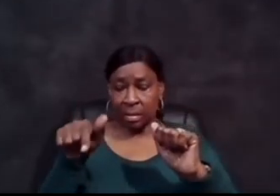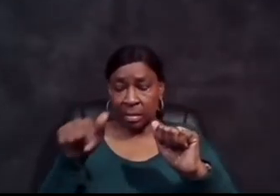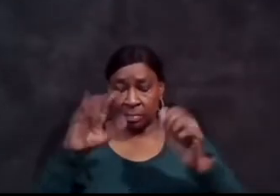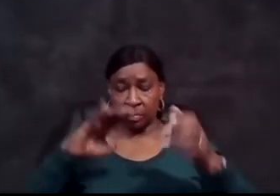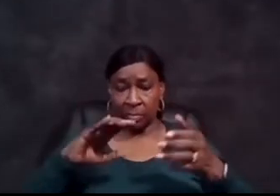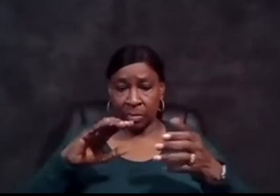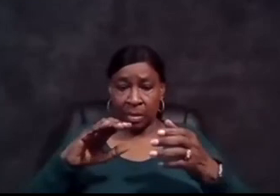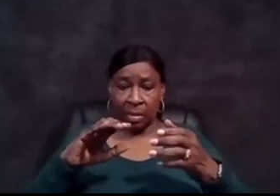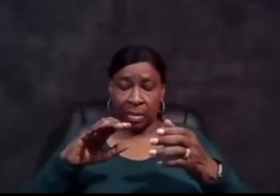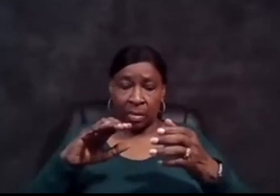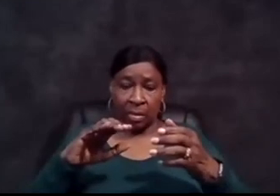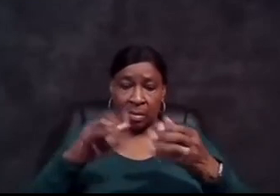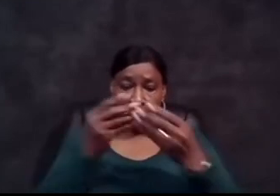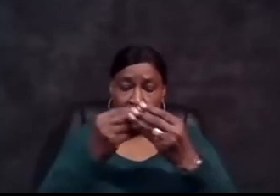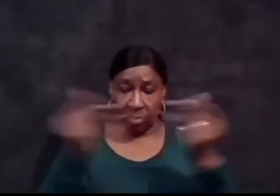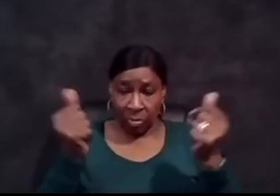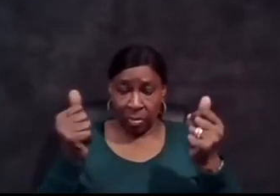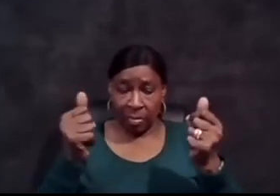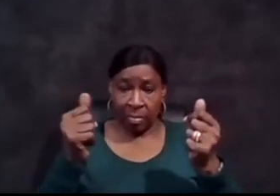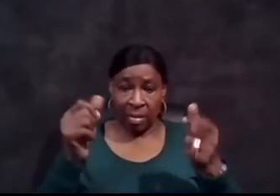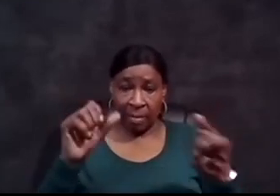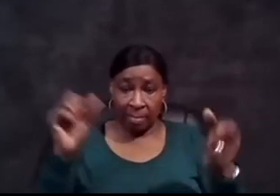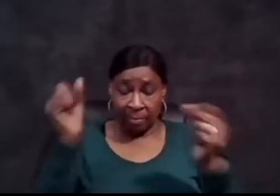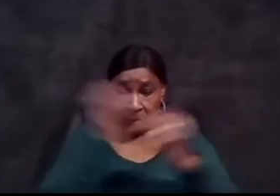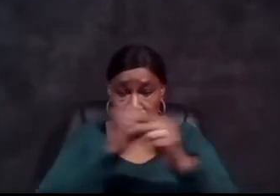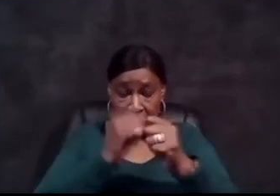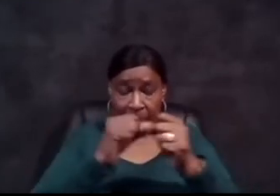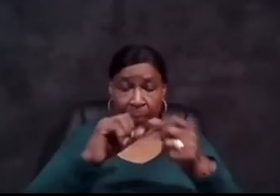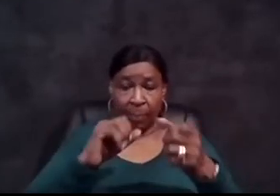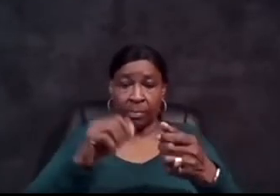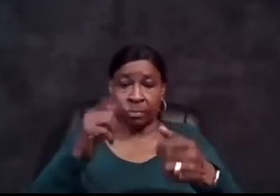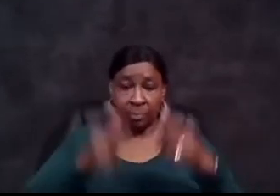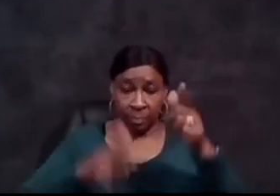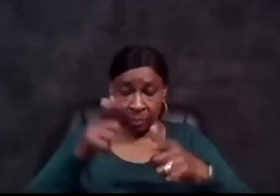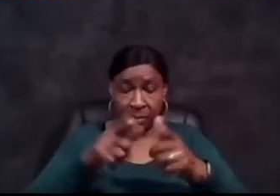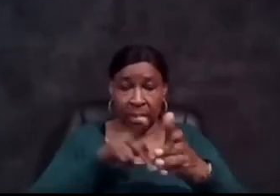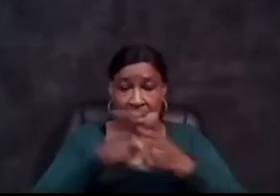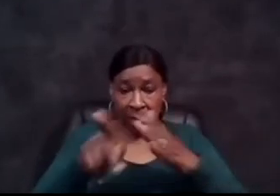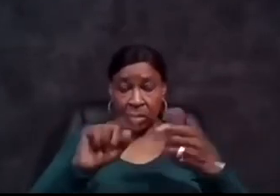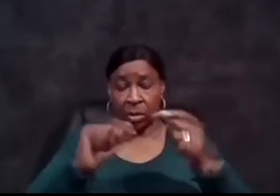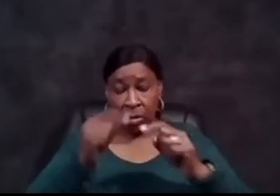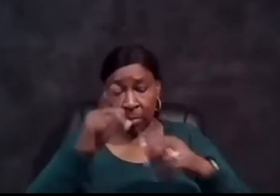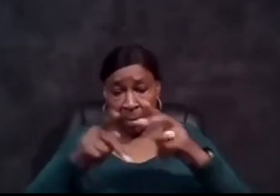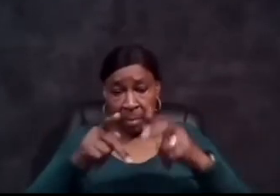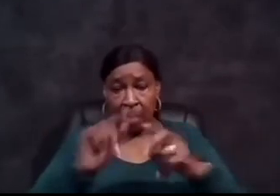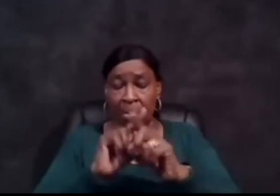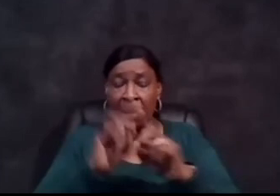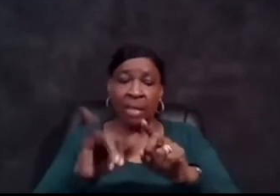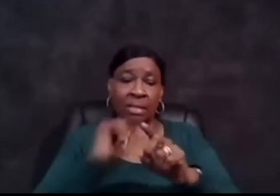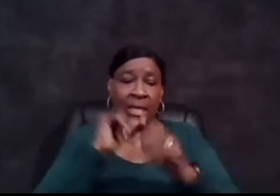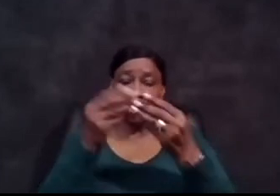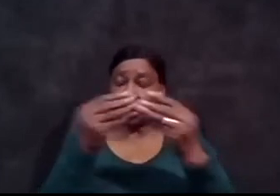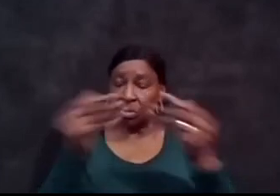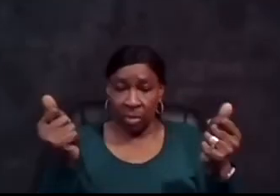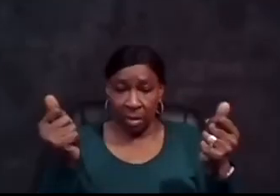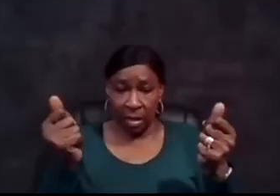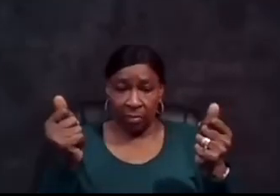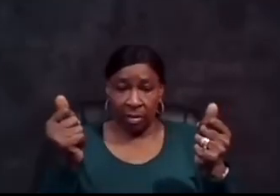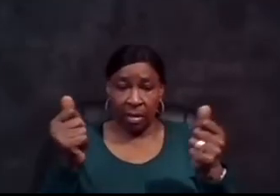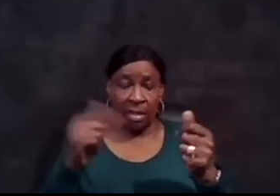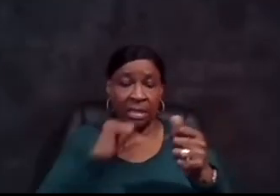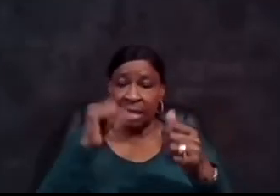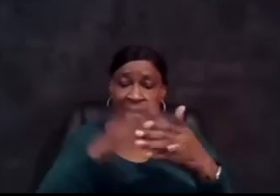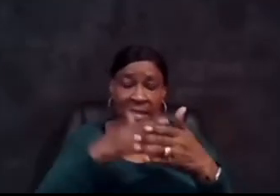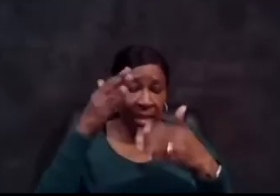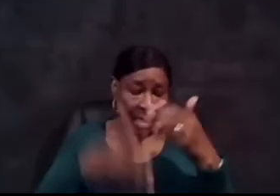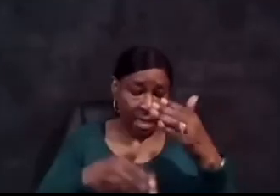place, but that doesn't end it, right? Or continue to amplify it, but that doesn't end the violence.